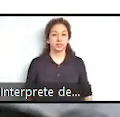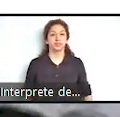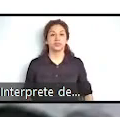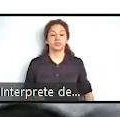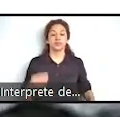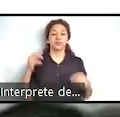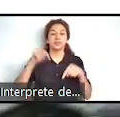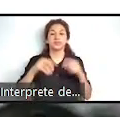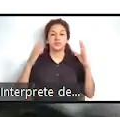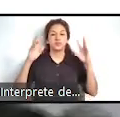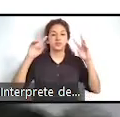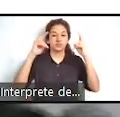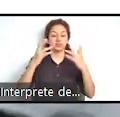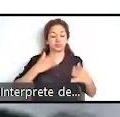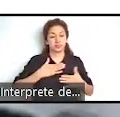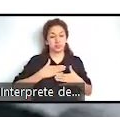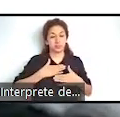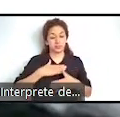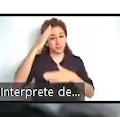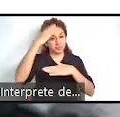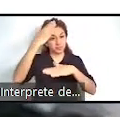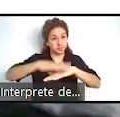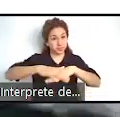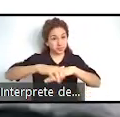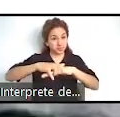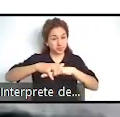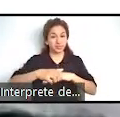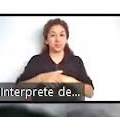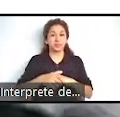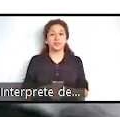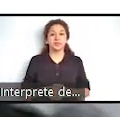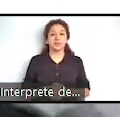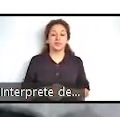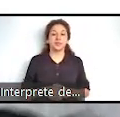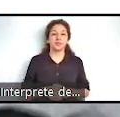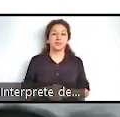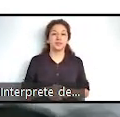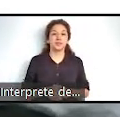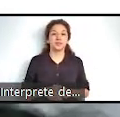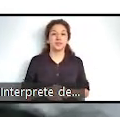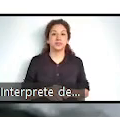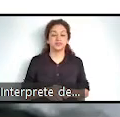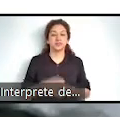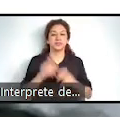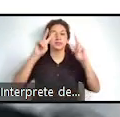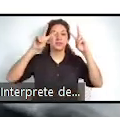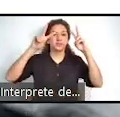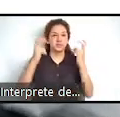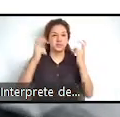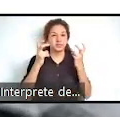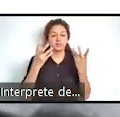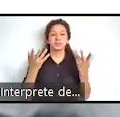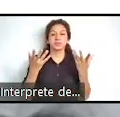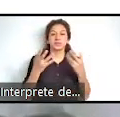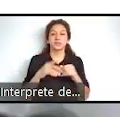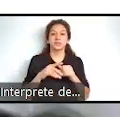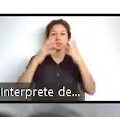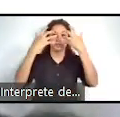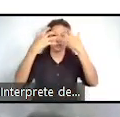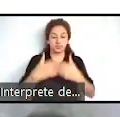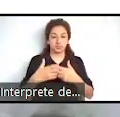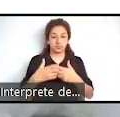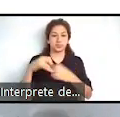and we will deal specifically with my salutation class sanitation to the